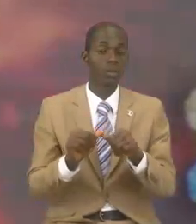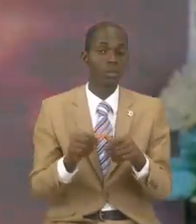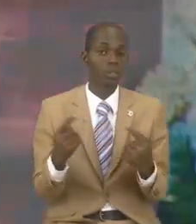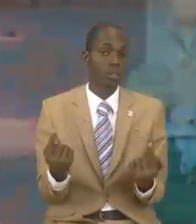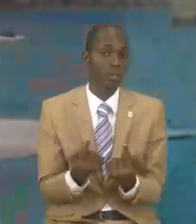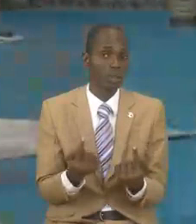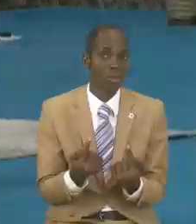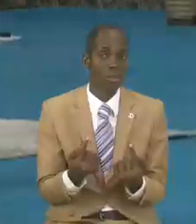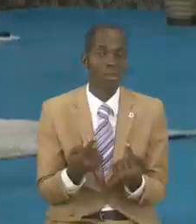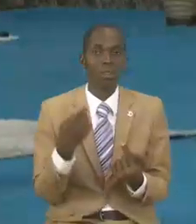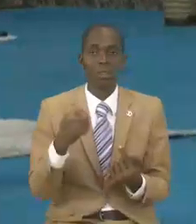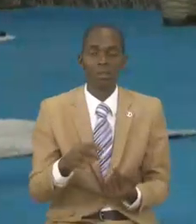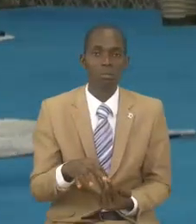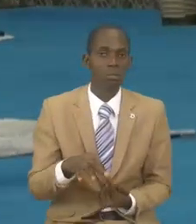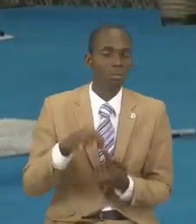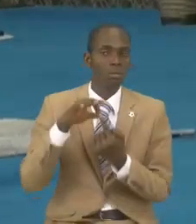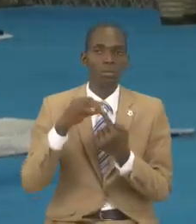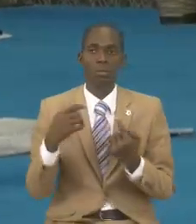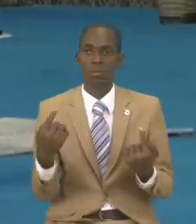the peculiar sin,